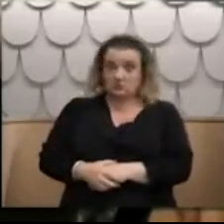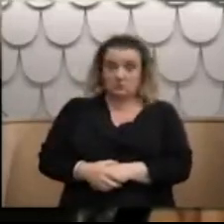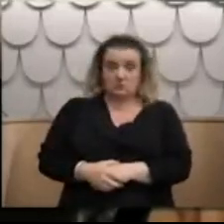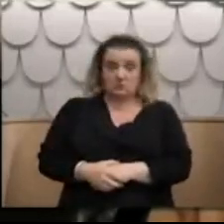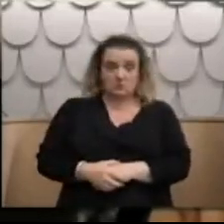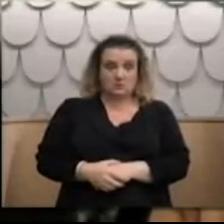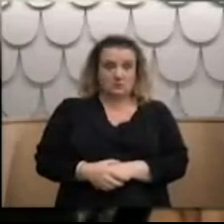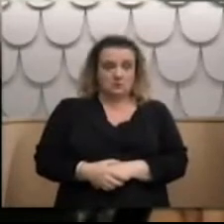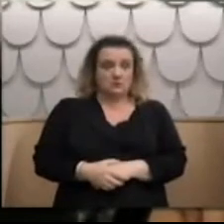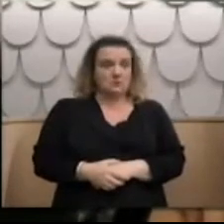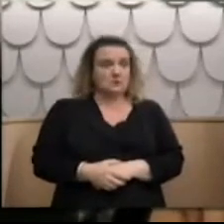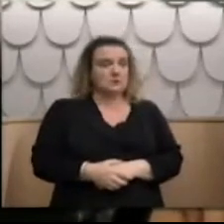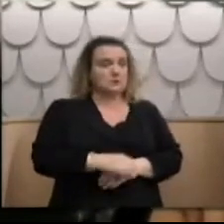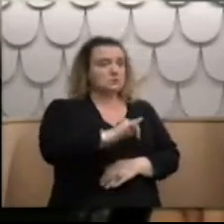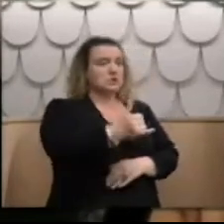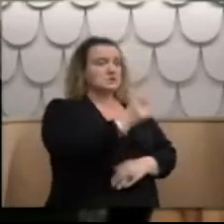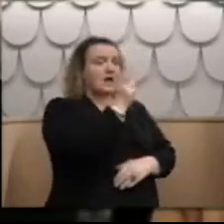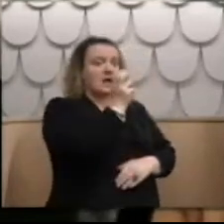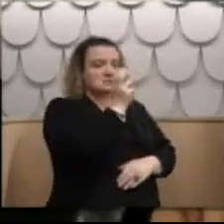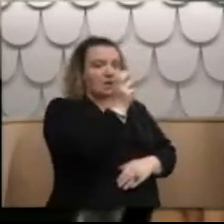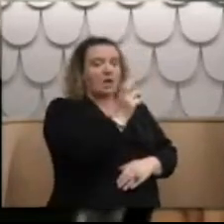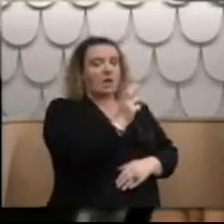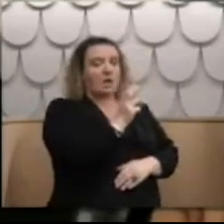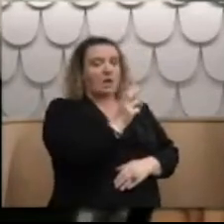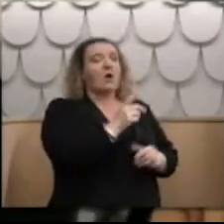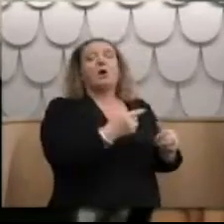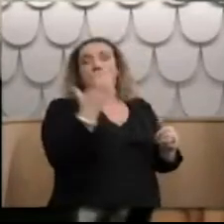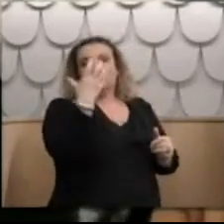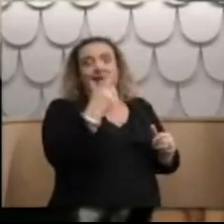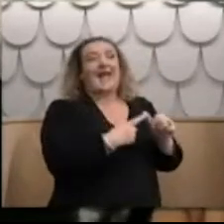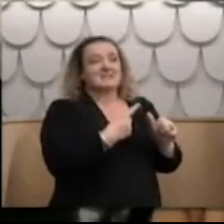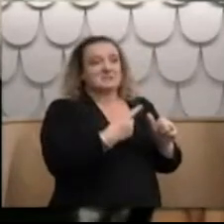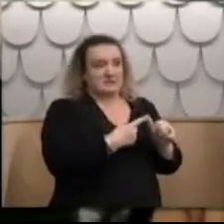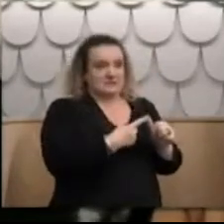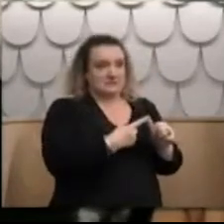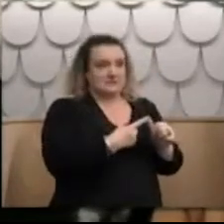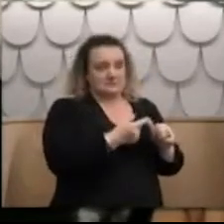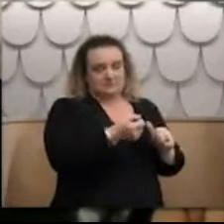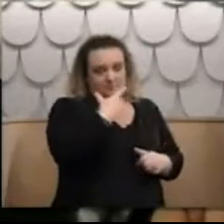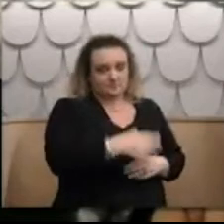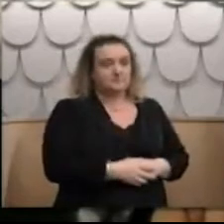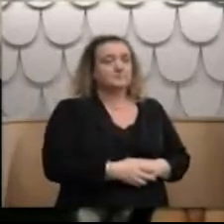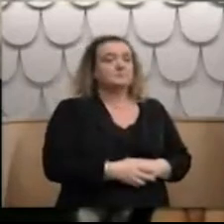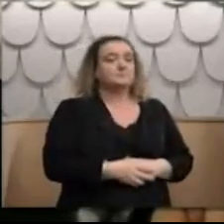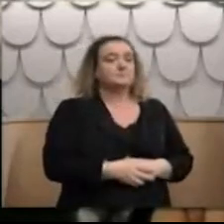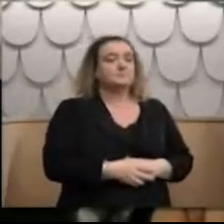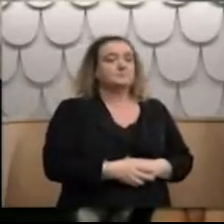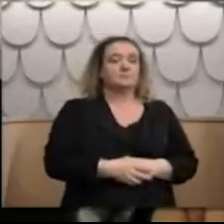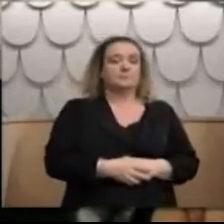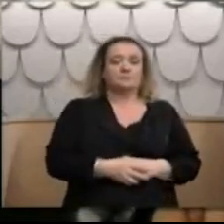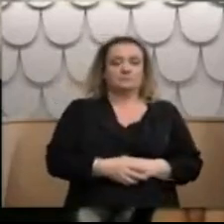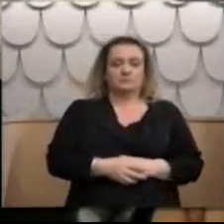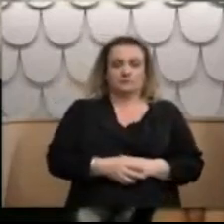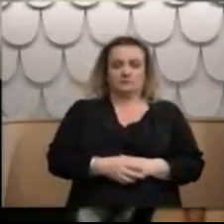Just aspirins. Aspirins or dispirins. And you've told me in our